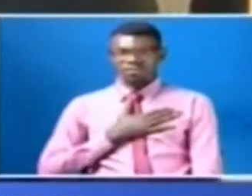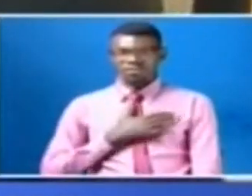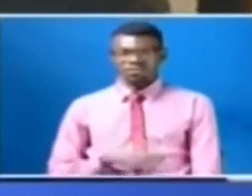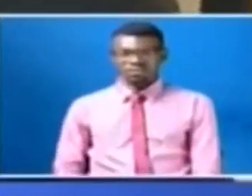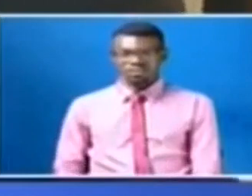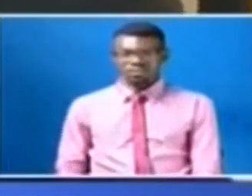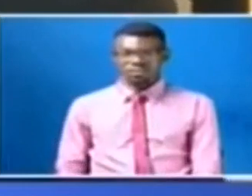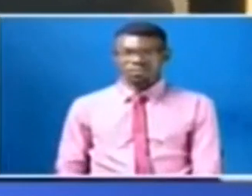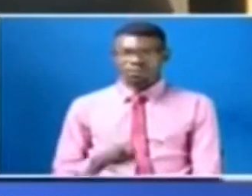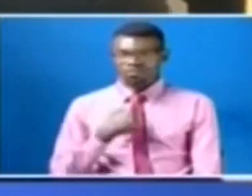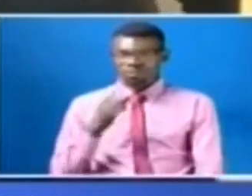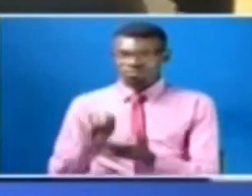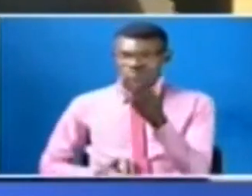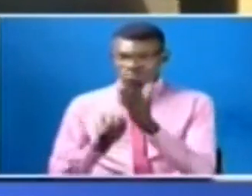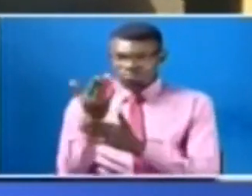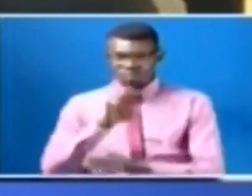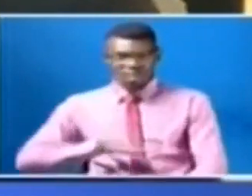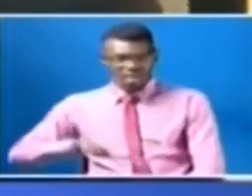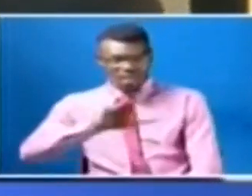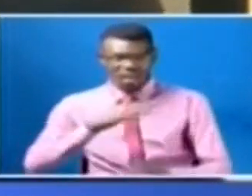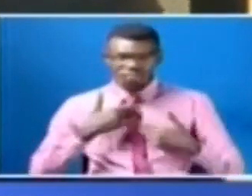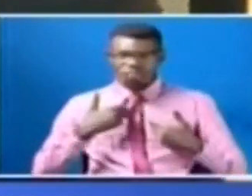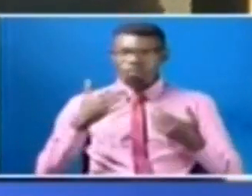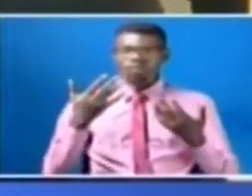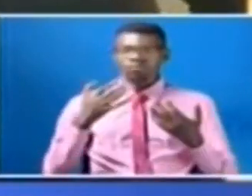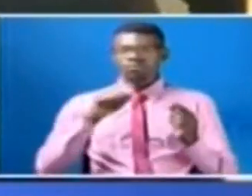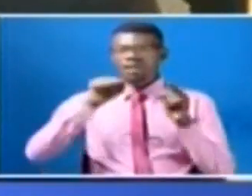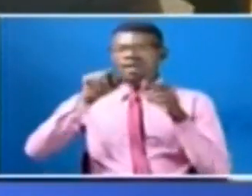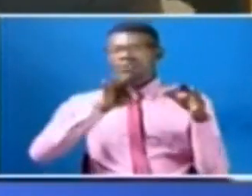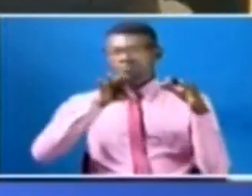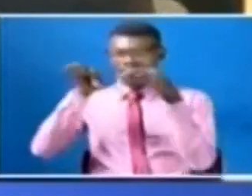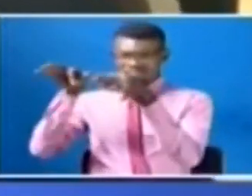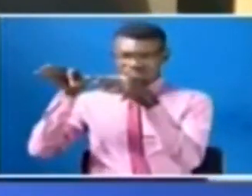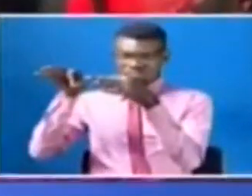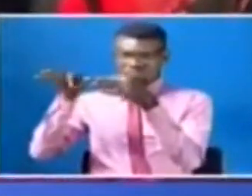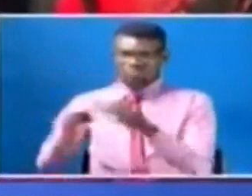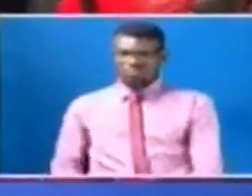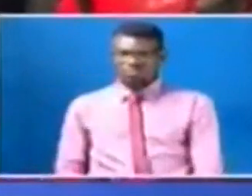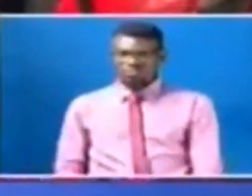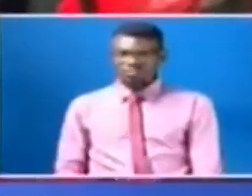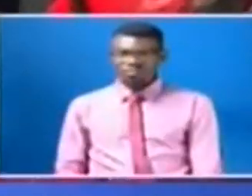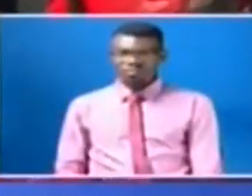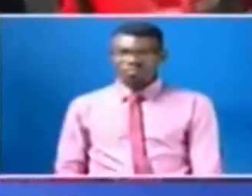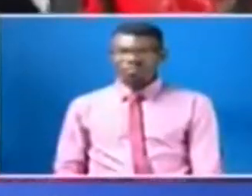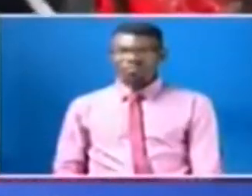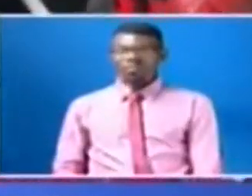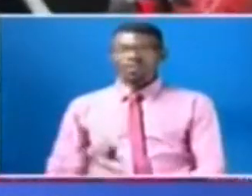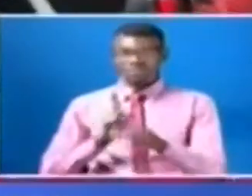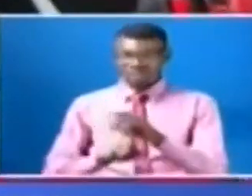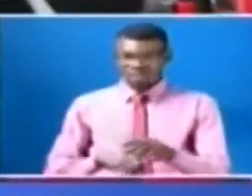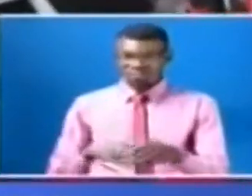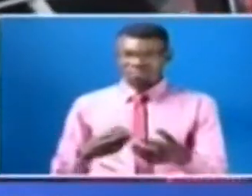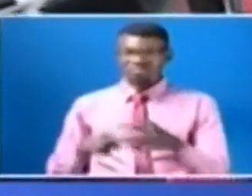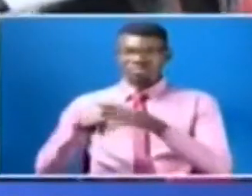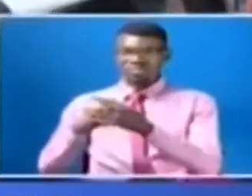up a spectator stage at Kasarani Stadium that will be run just after the flag off. There